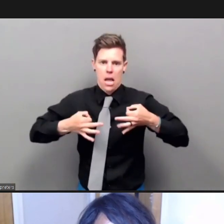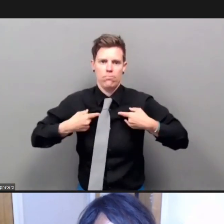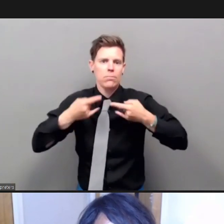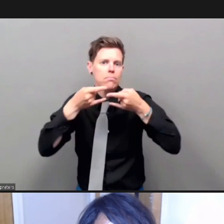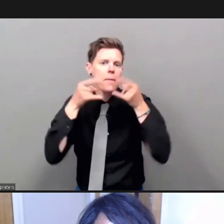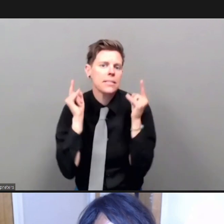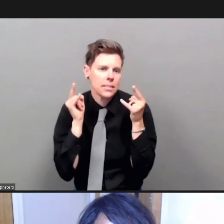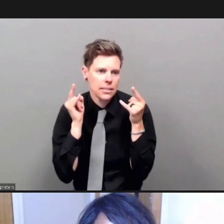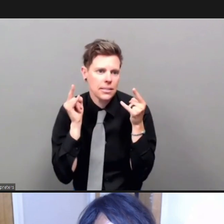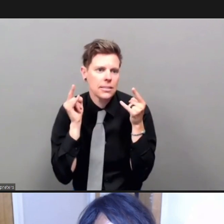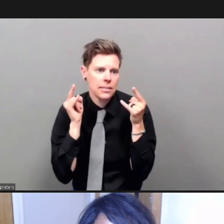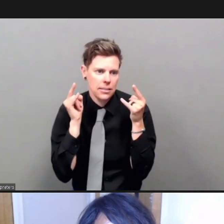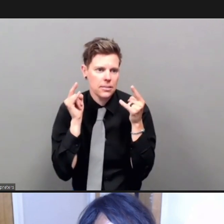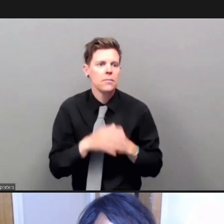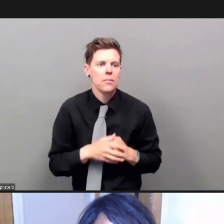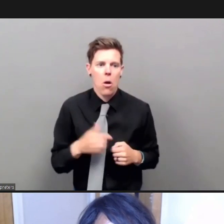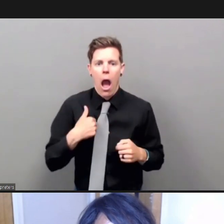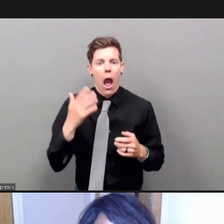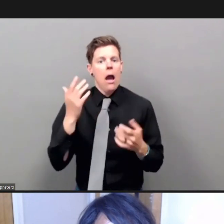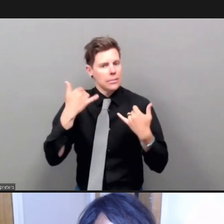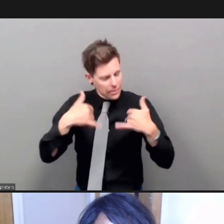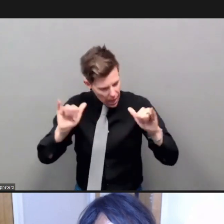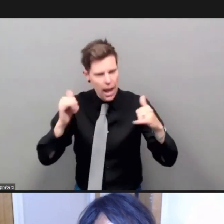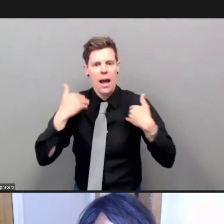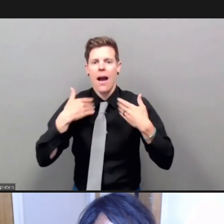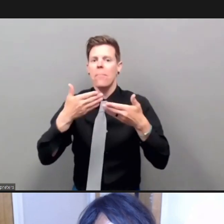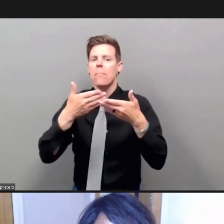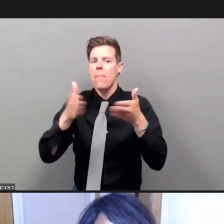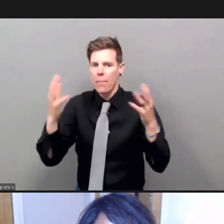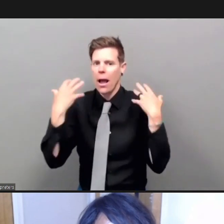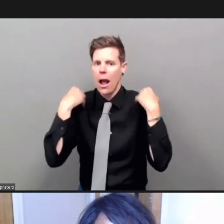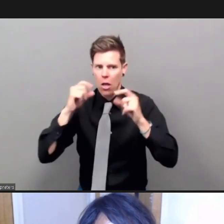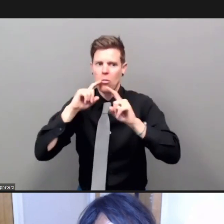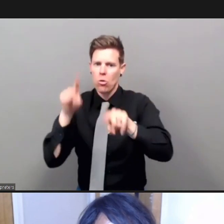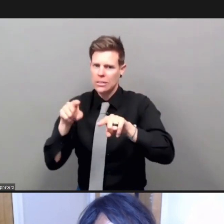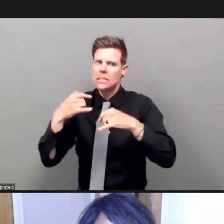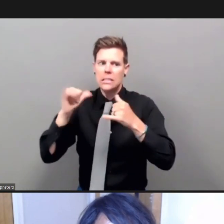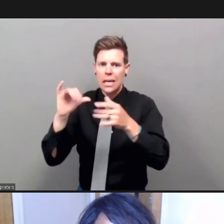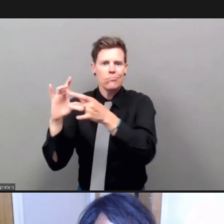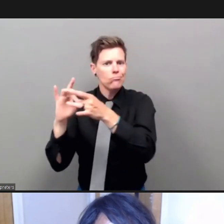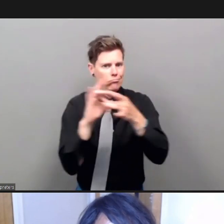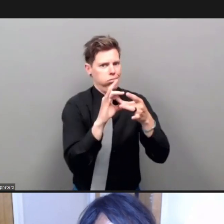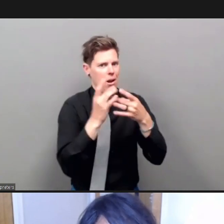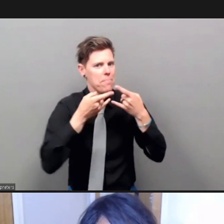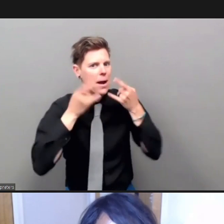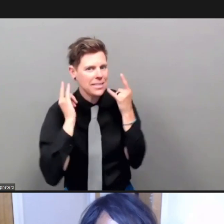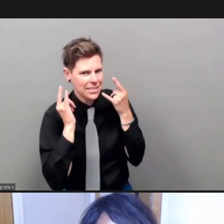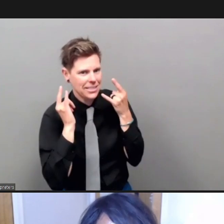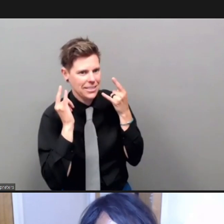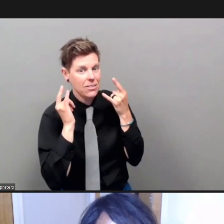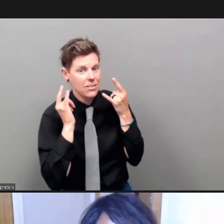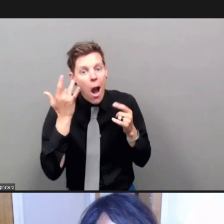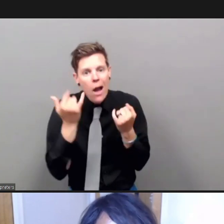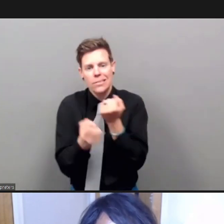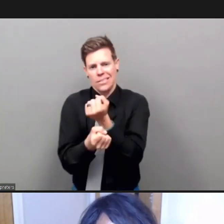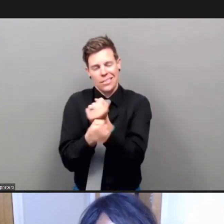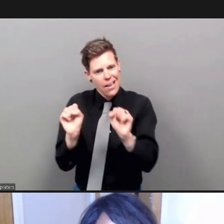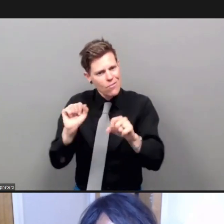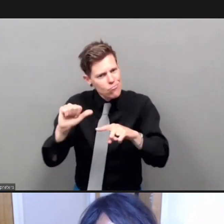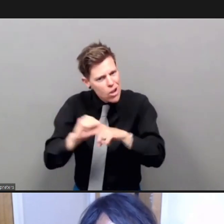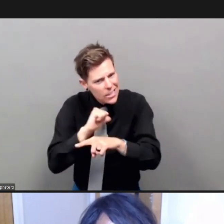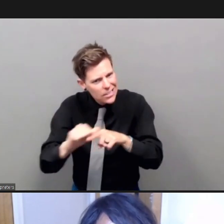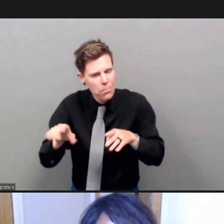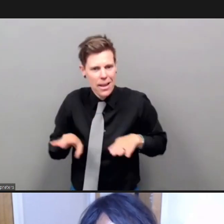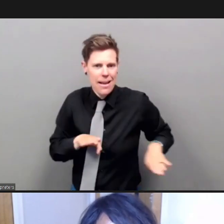order, particularly related to masking and other safe practices for